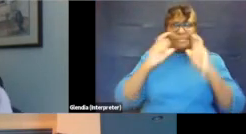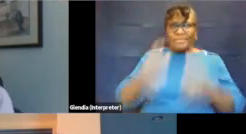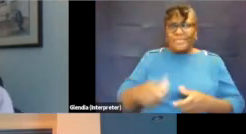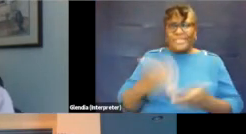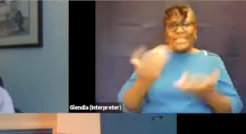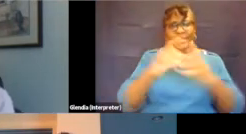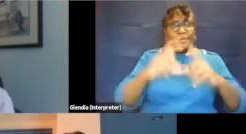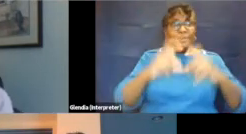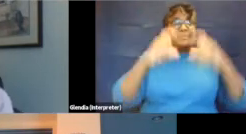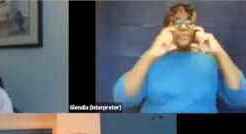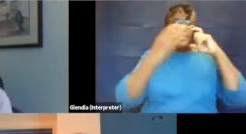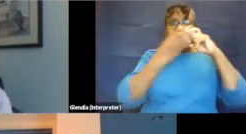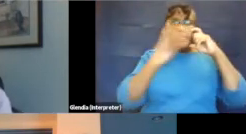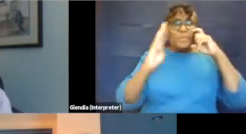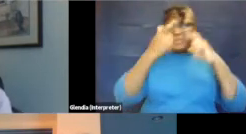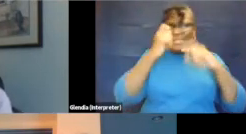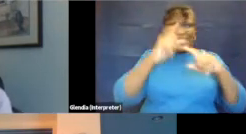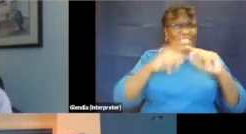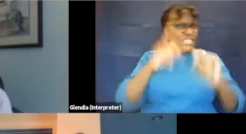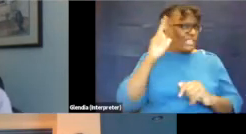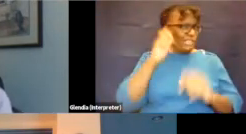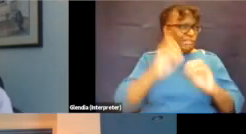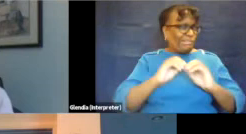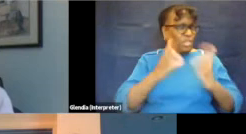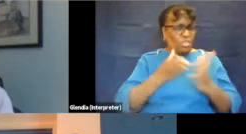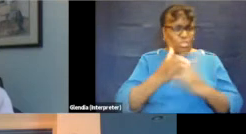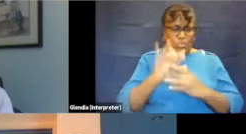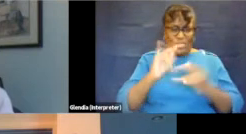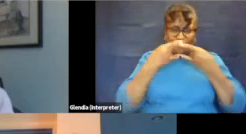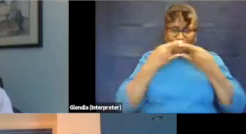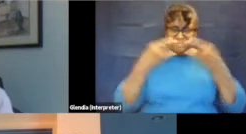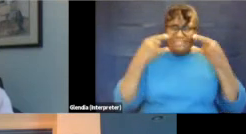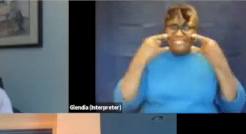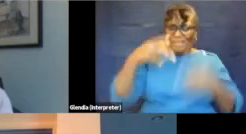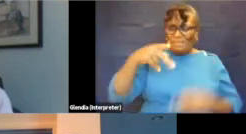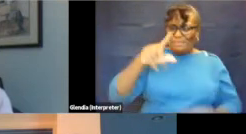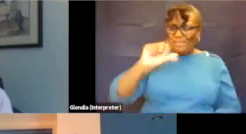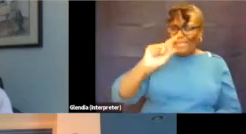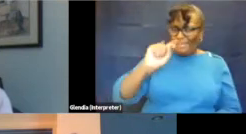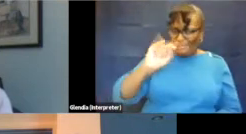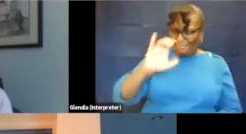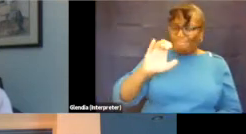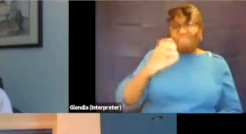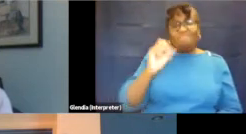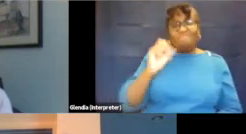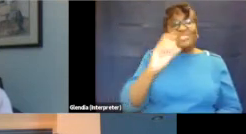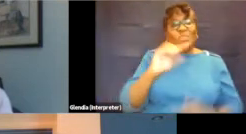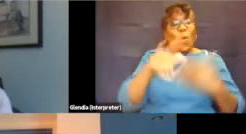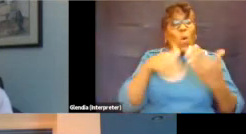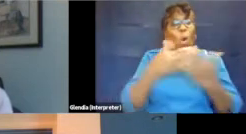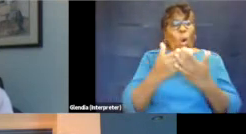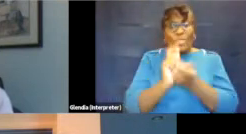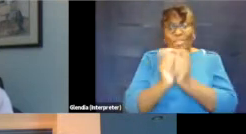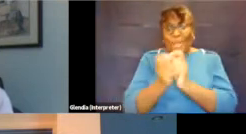on because he could not hear her as clearly. So just realizing that all accommodations, it's not a one fit